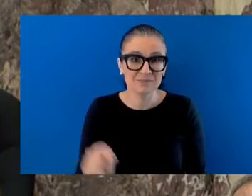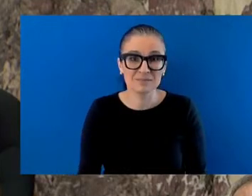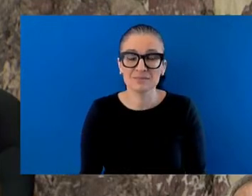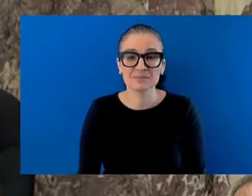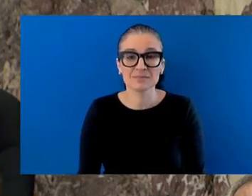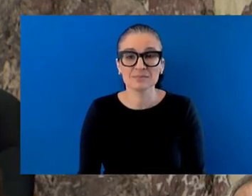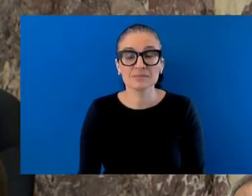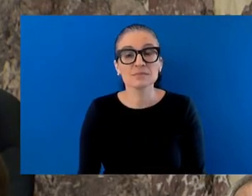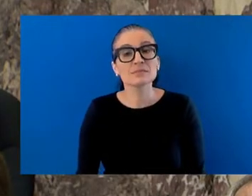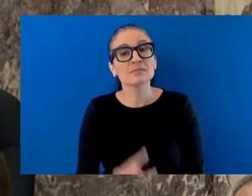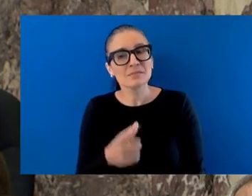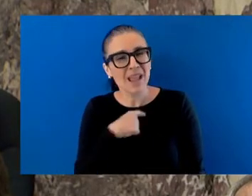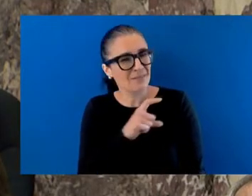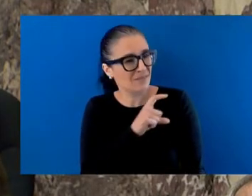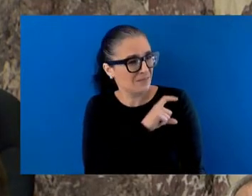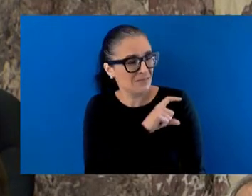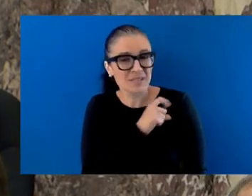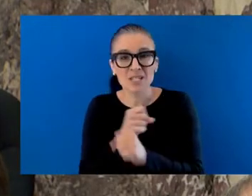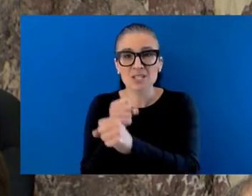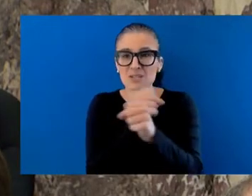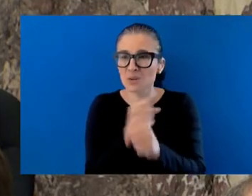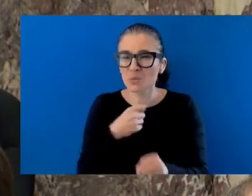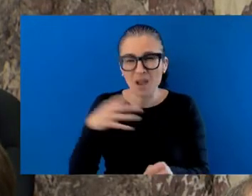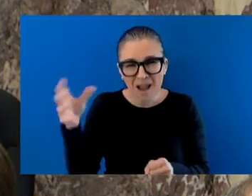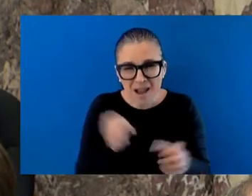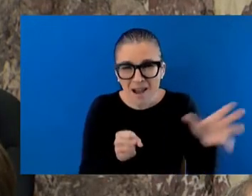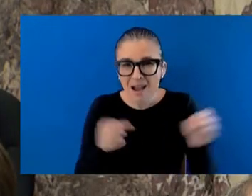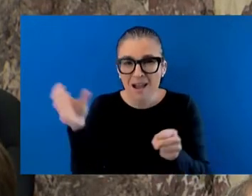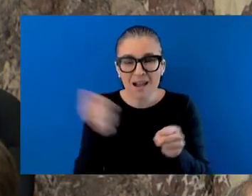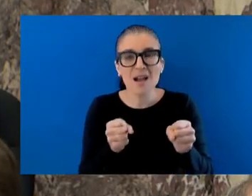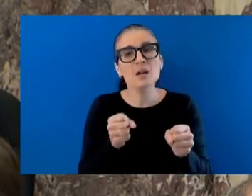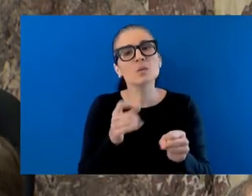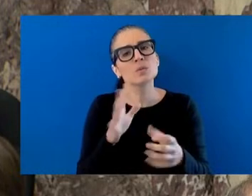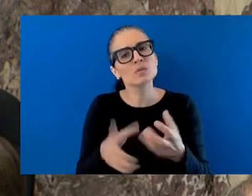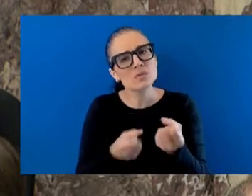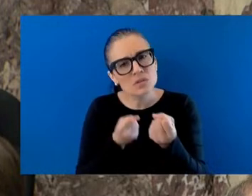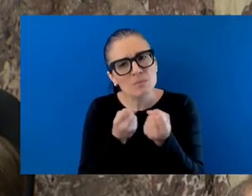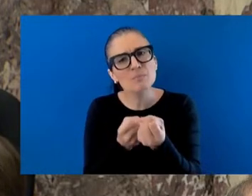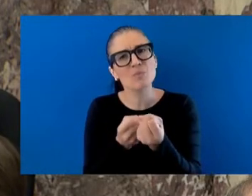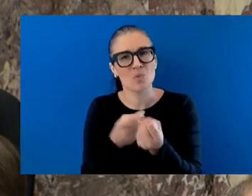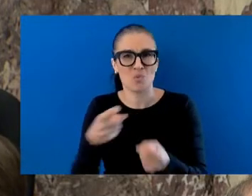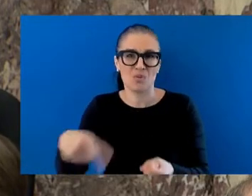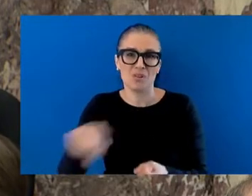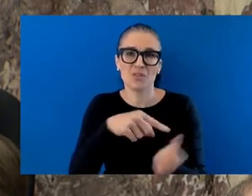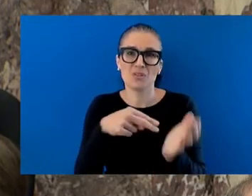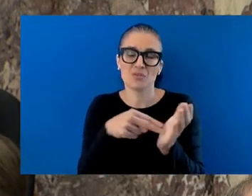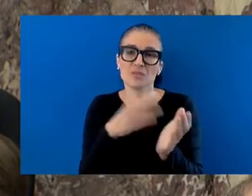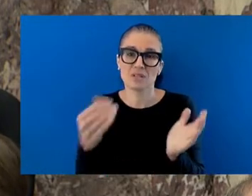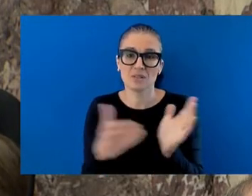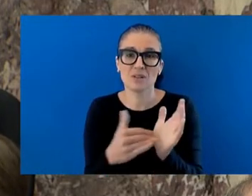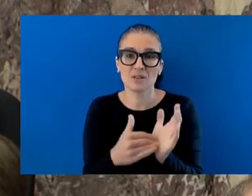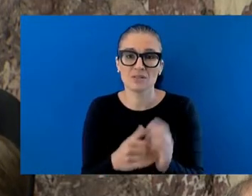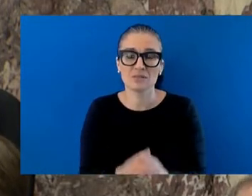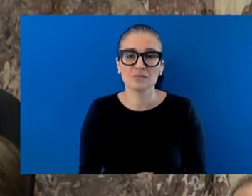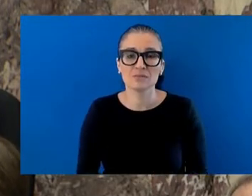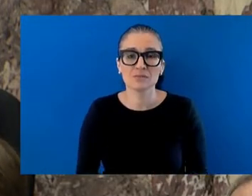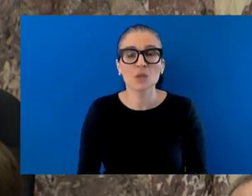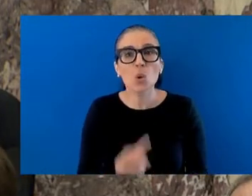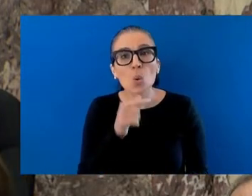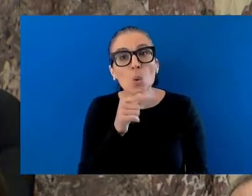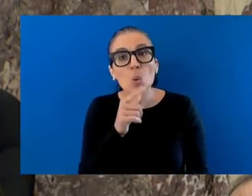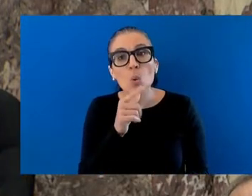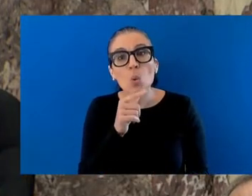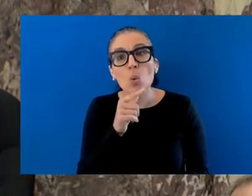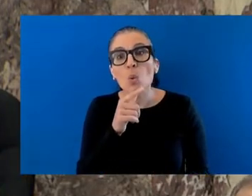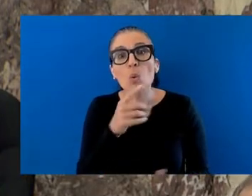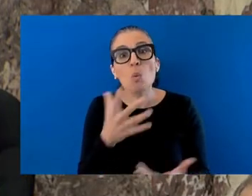support our public health care workers at the behest and with the involvement of the HEU, of the BCNU, of the